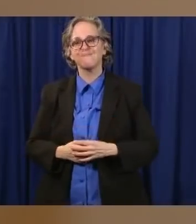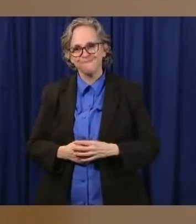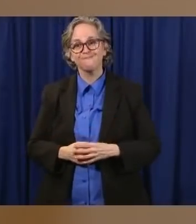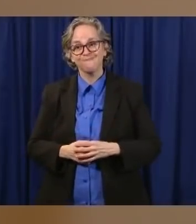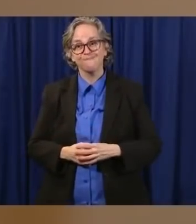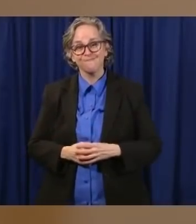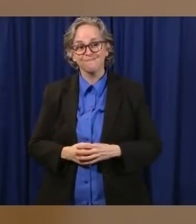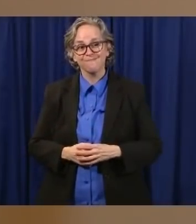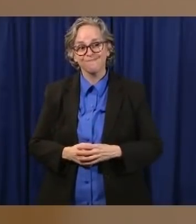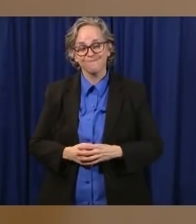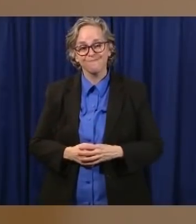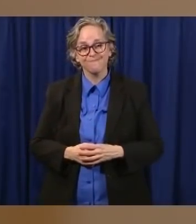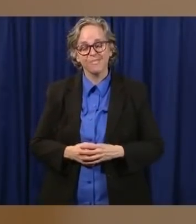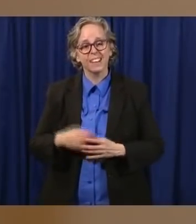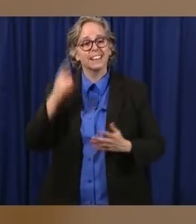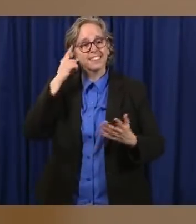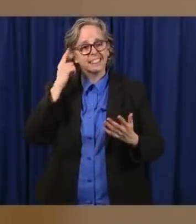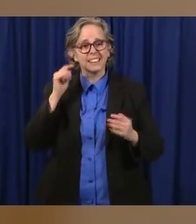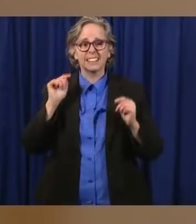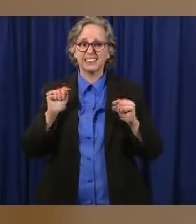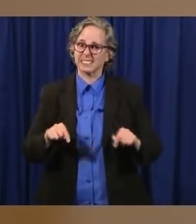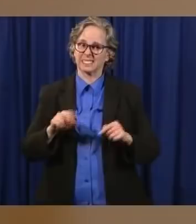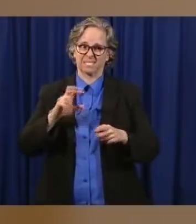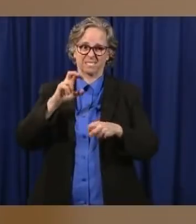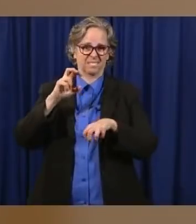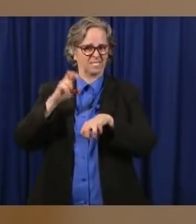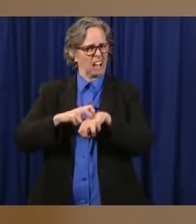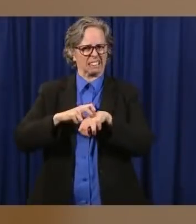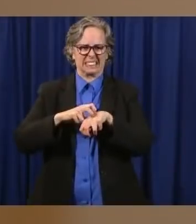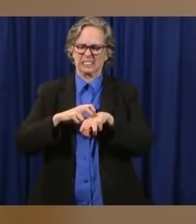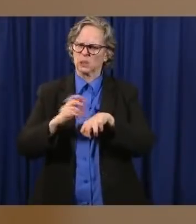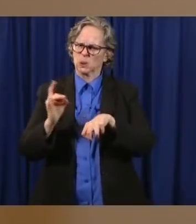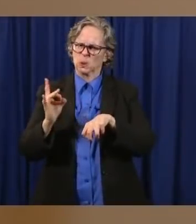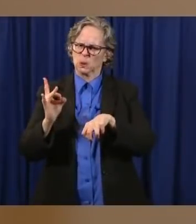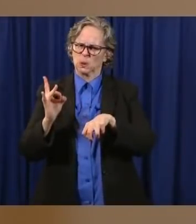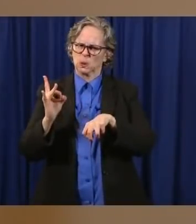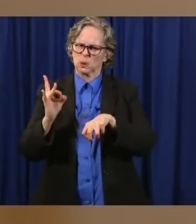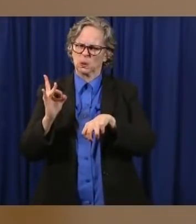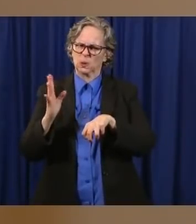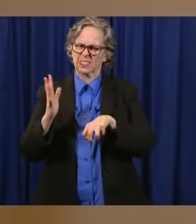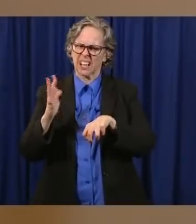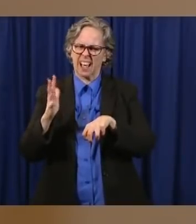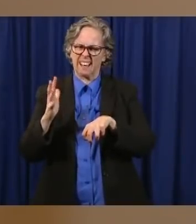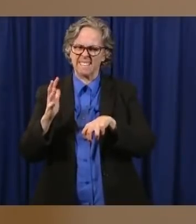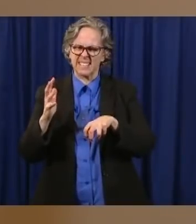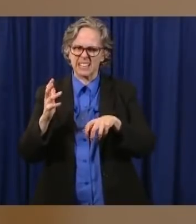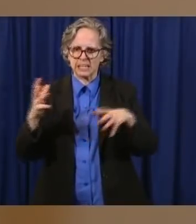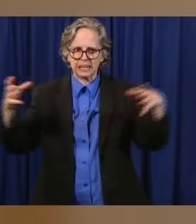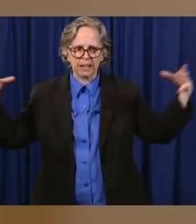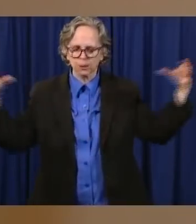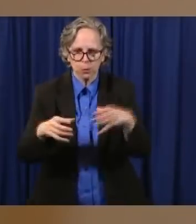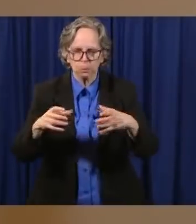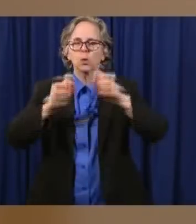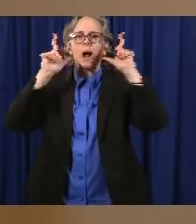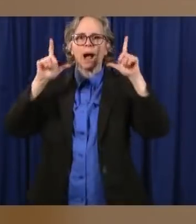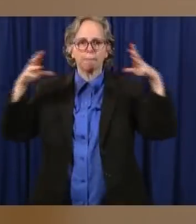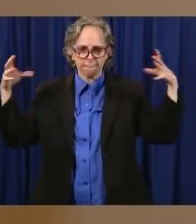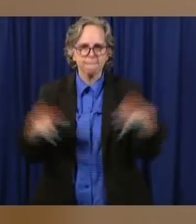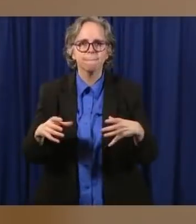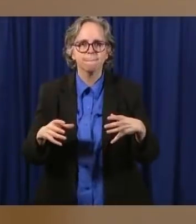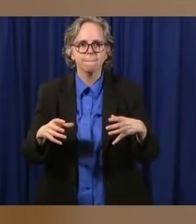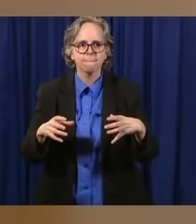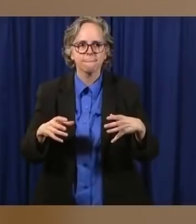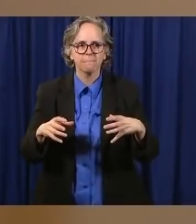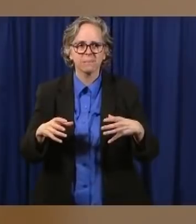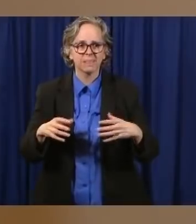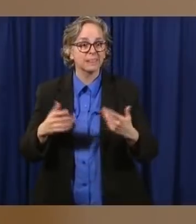this virus, I said it a long time ago, is sort of waking us up the same way, this is a once in a 100-year